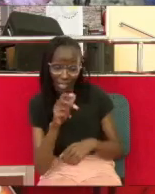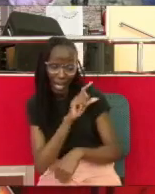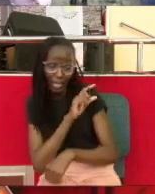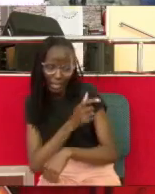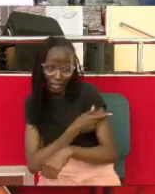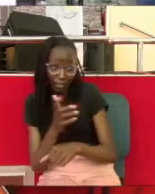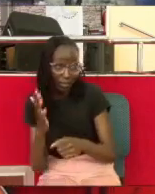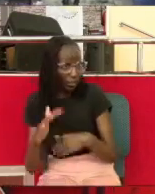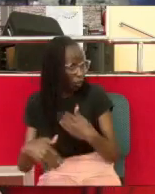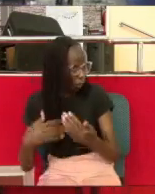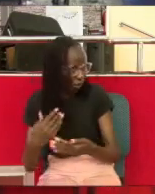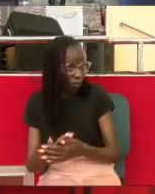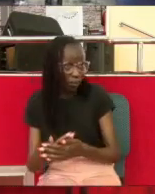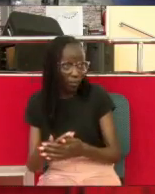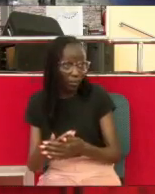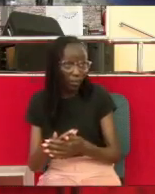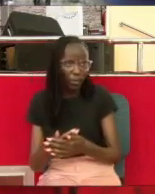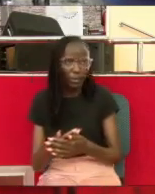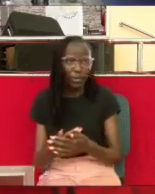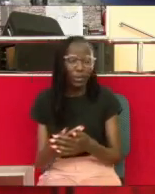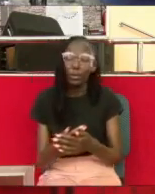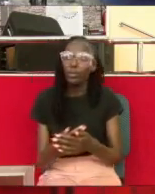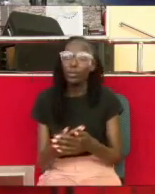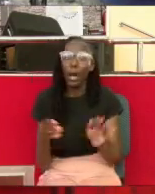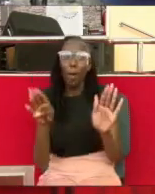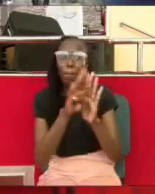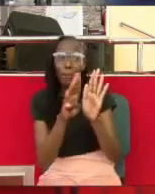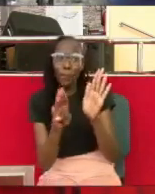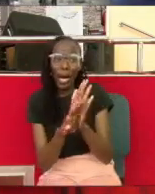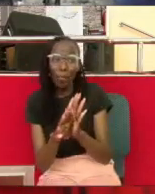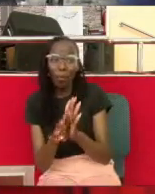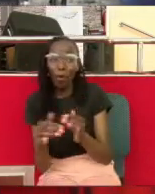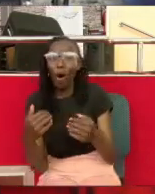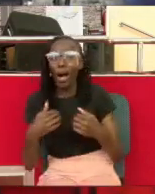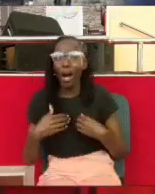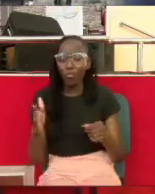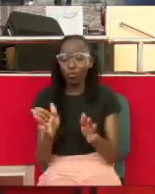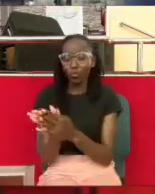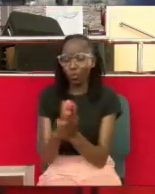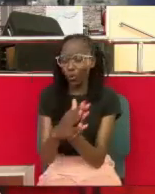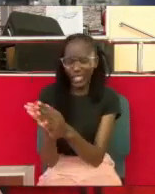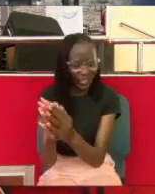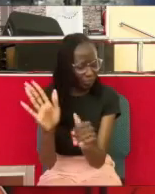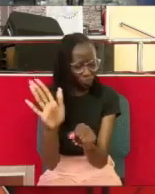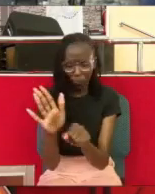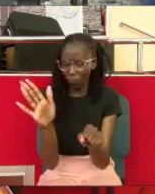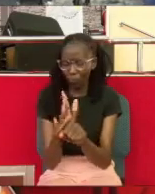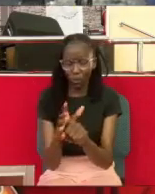the Bible is full of examples of graces that God has showered.